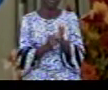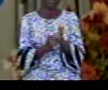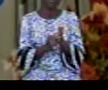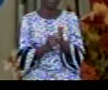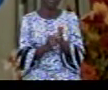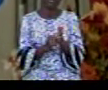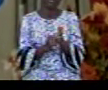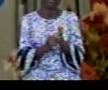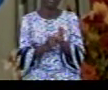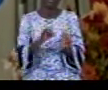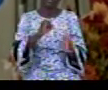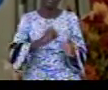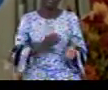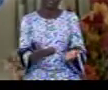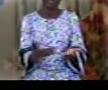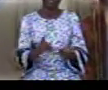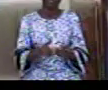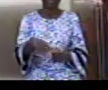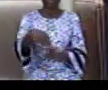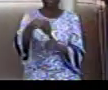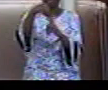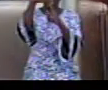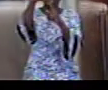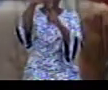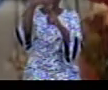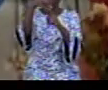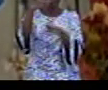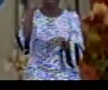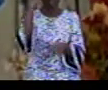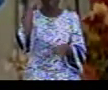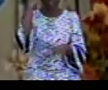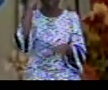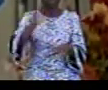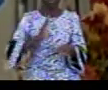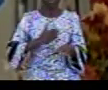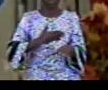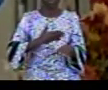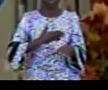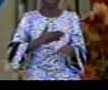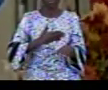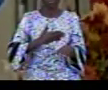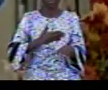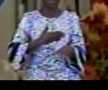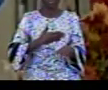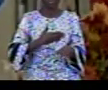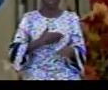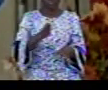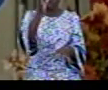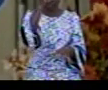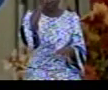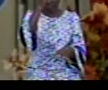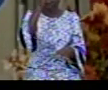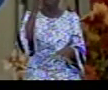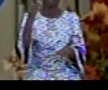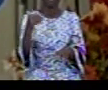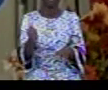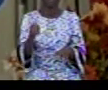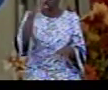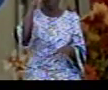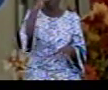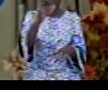I want to specially acknowledge our father, a mentor, a man